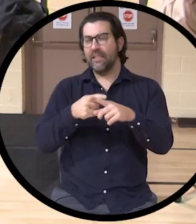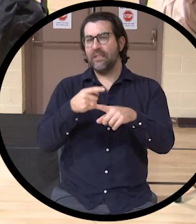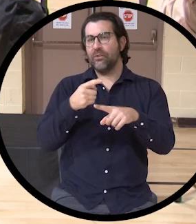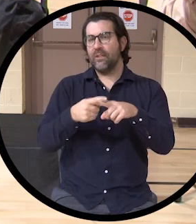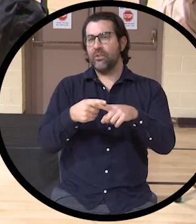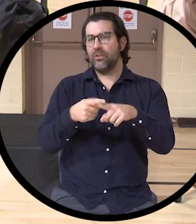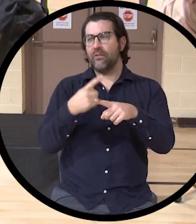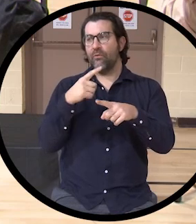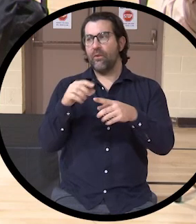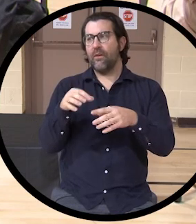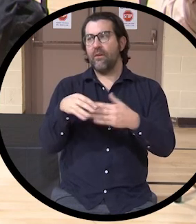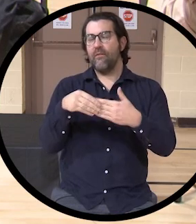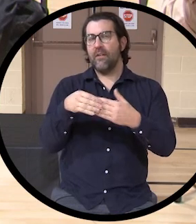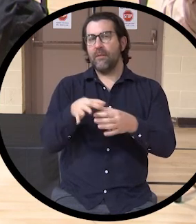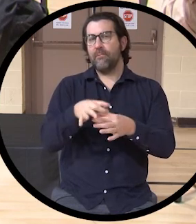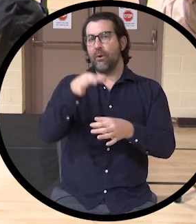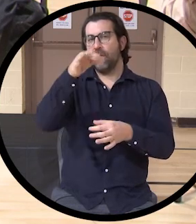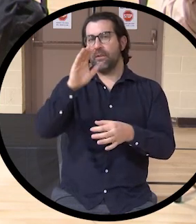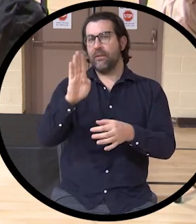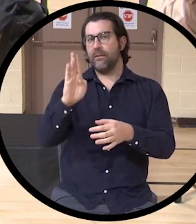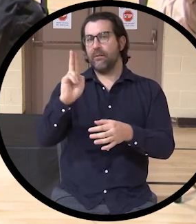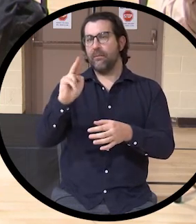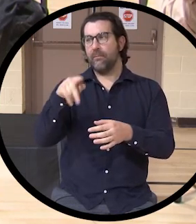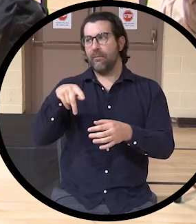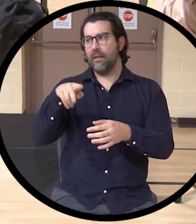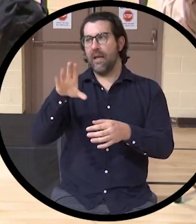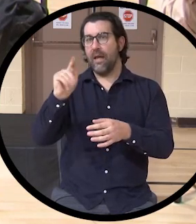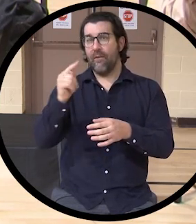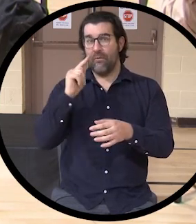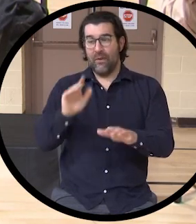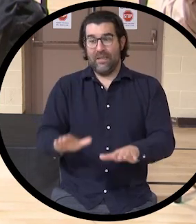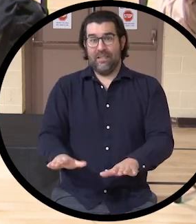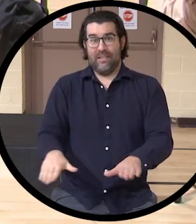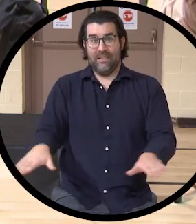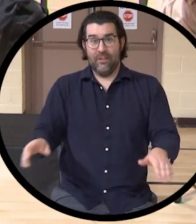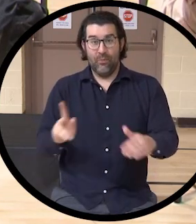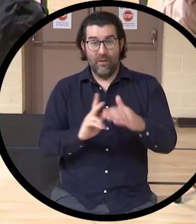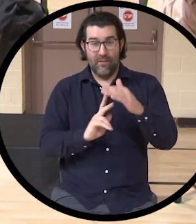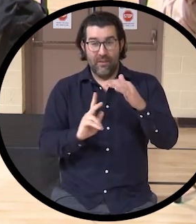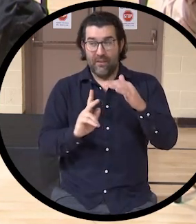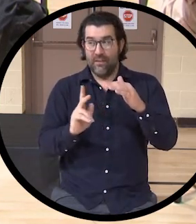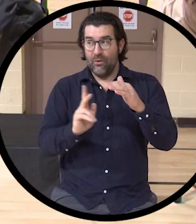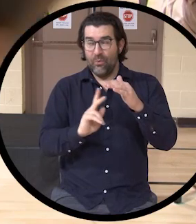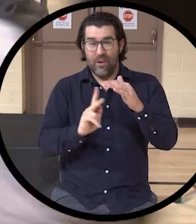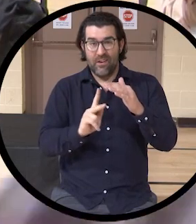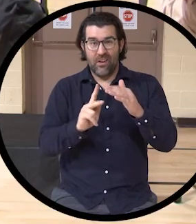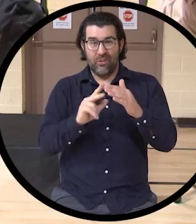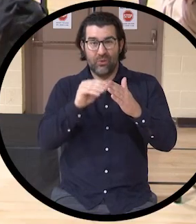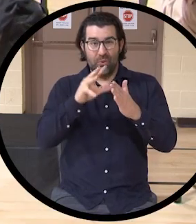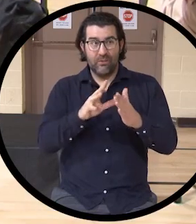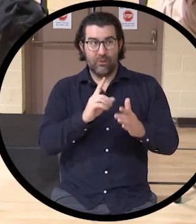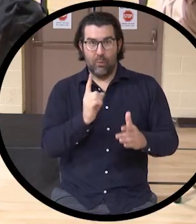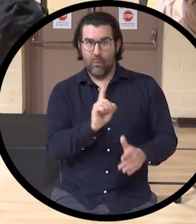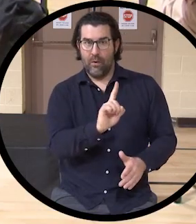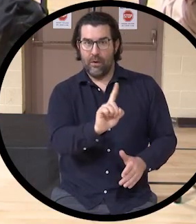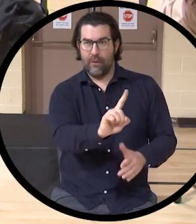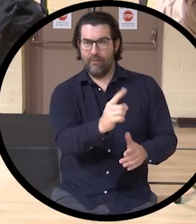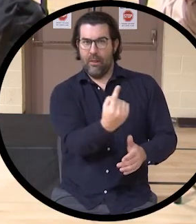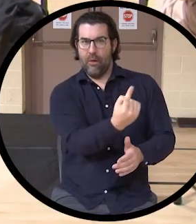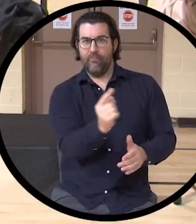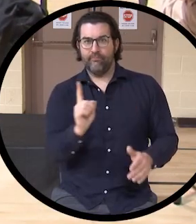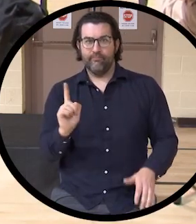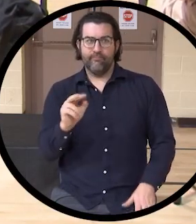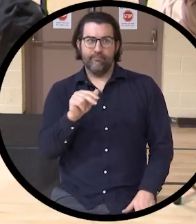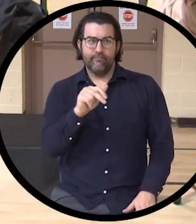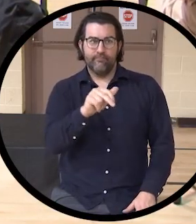far as the flex posts and the bump outs relative to small people? We have kindergartners walking home alone sometimes, and so I'm wondering if there's going to